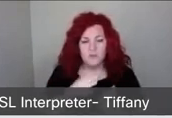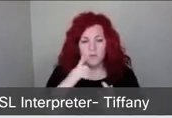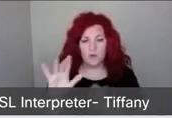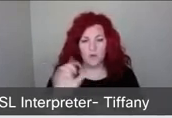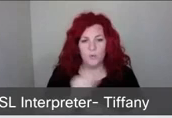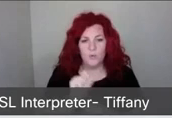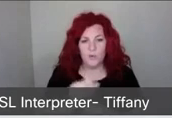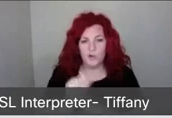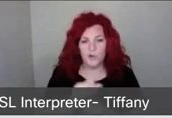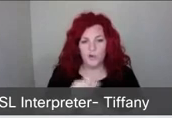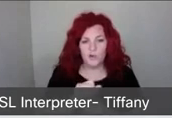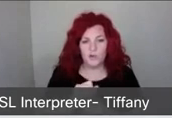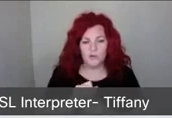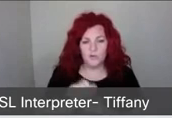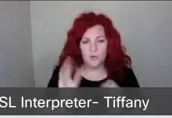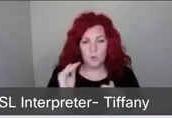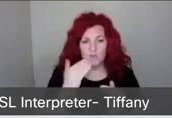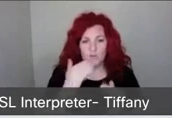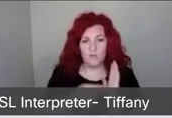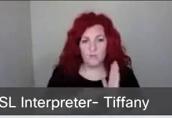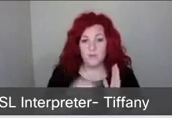have a hopefully good record, I think.